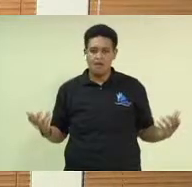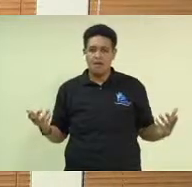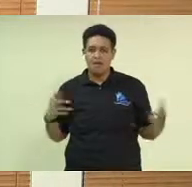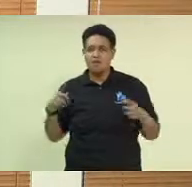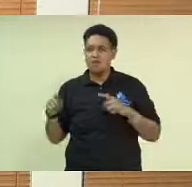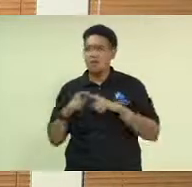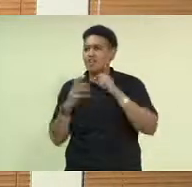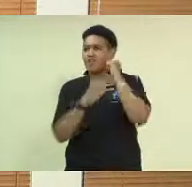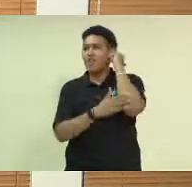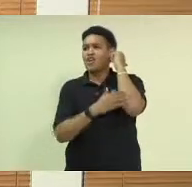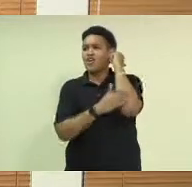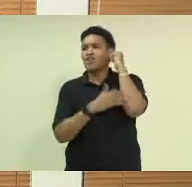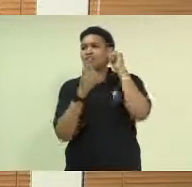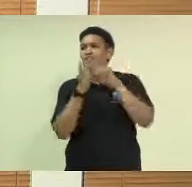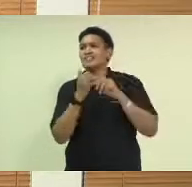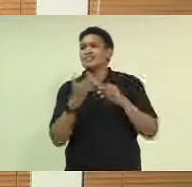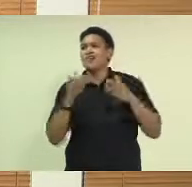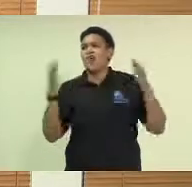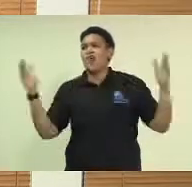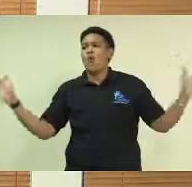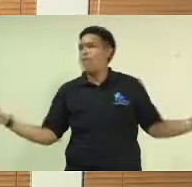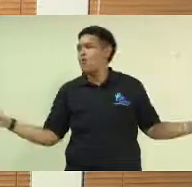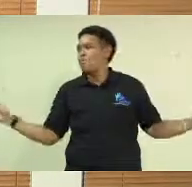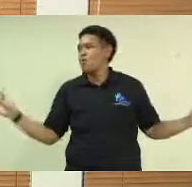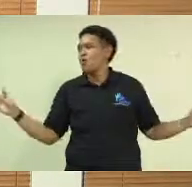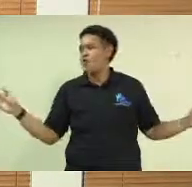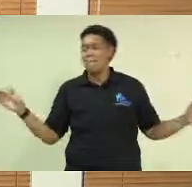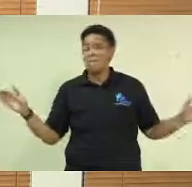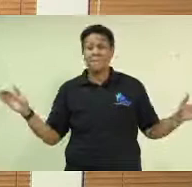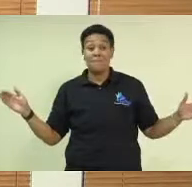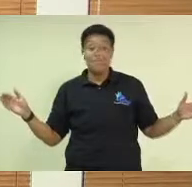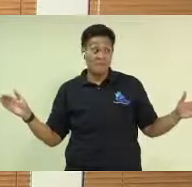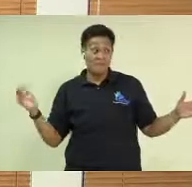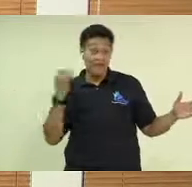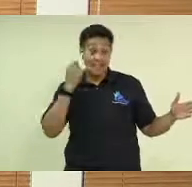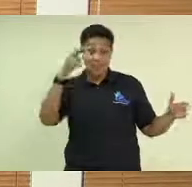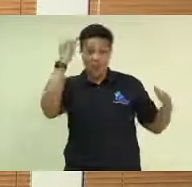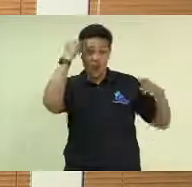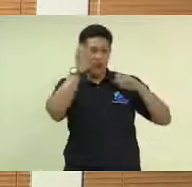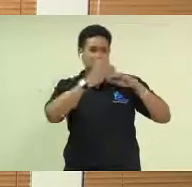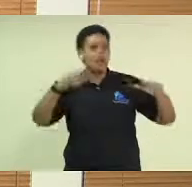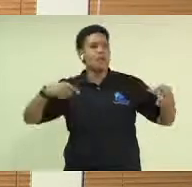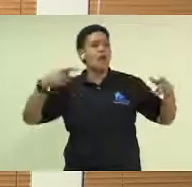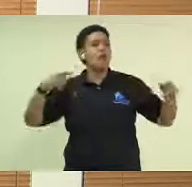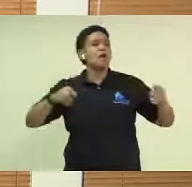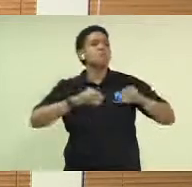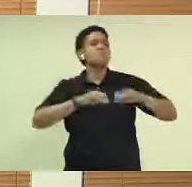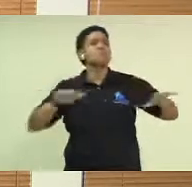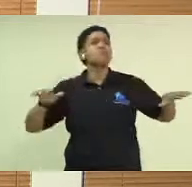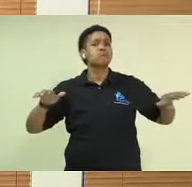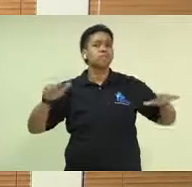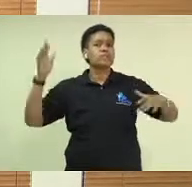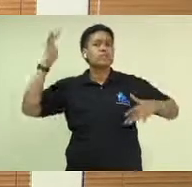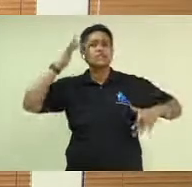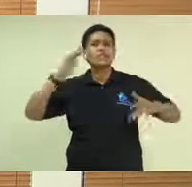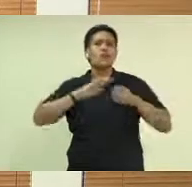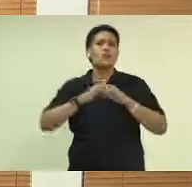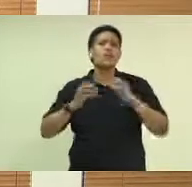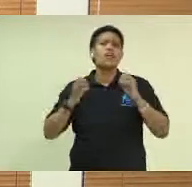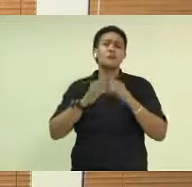when the country was opening up so widely. And if you did, what type